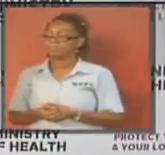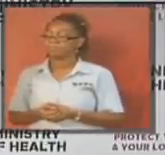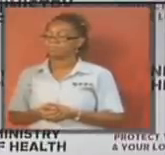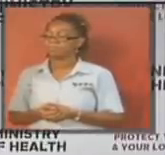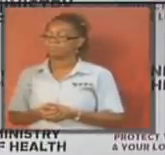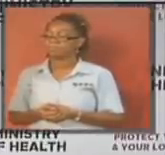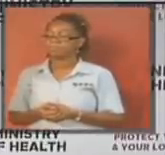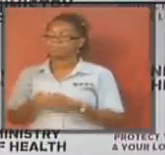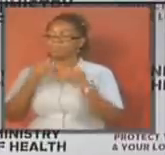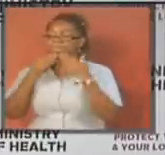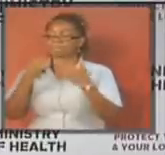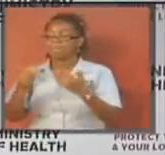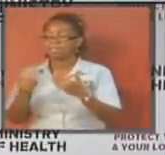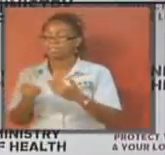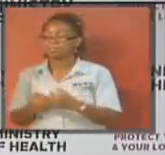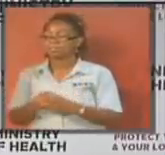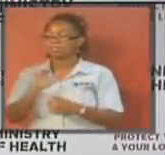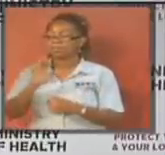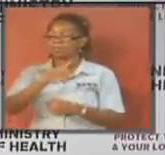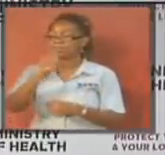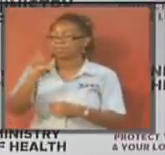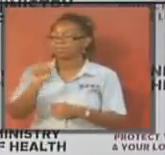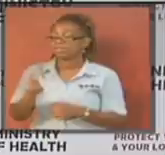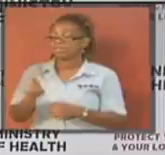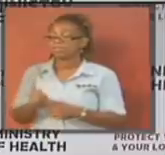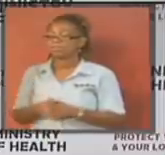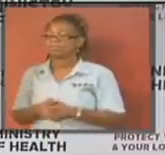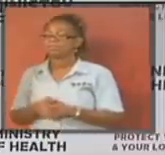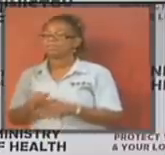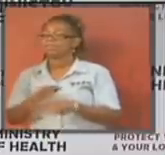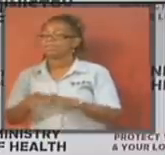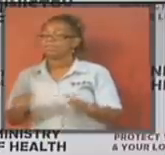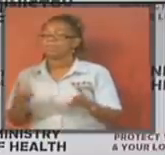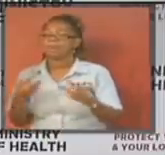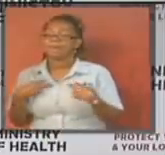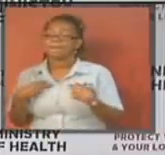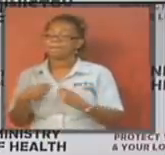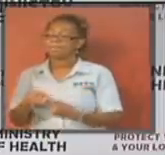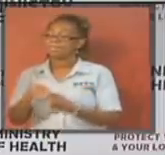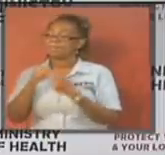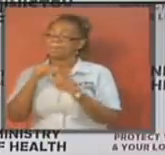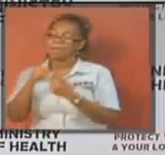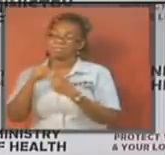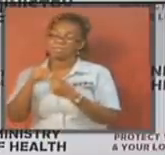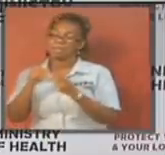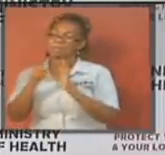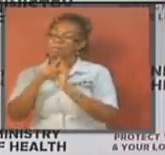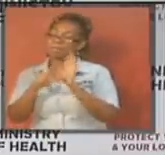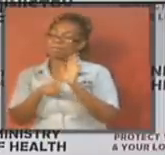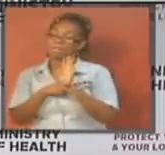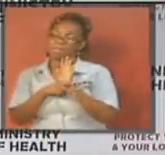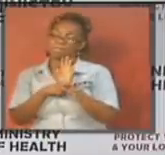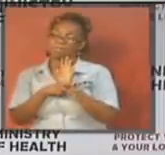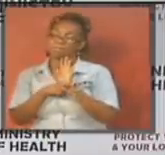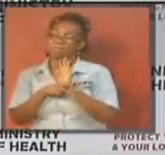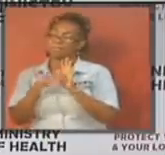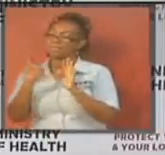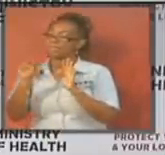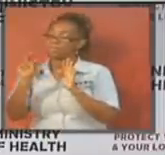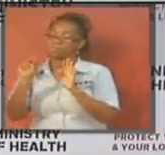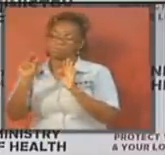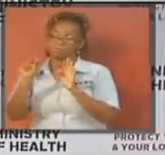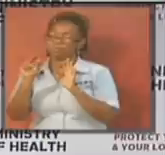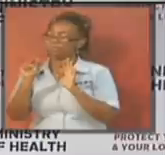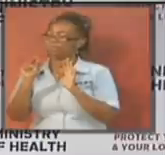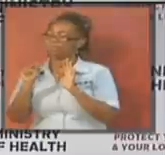Thank you for that, Mr. Cummins. Actually, we don't have a specific policy because we follow the same guidelines as the home care guidelines that Dr.